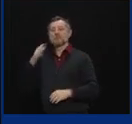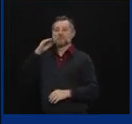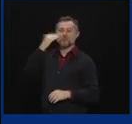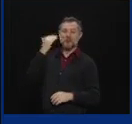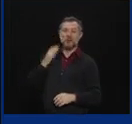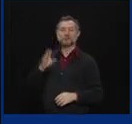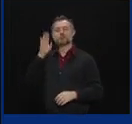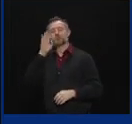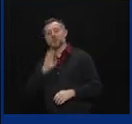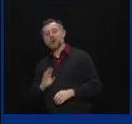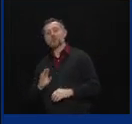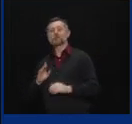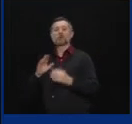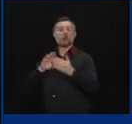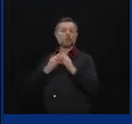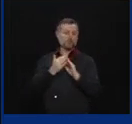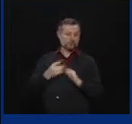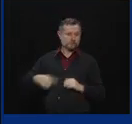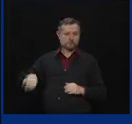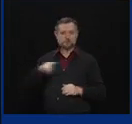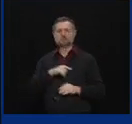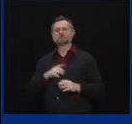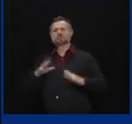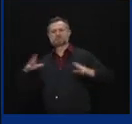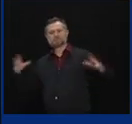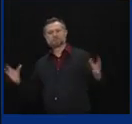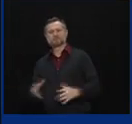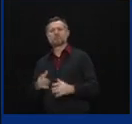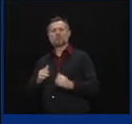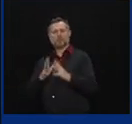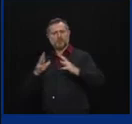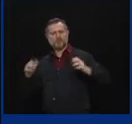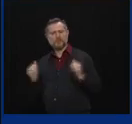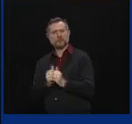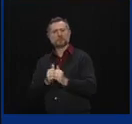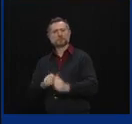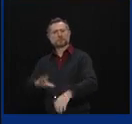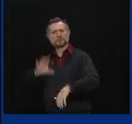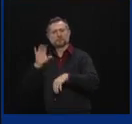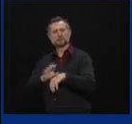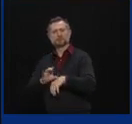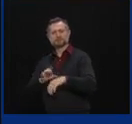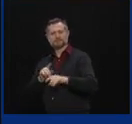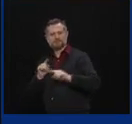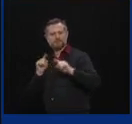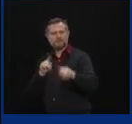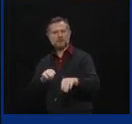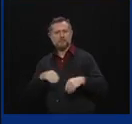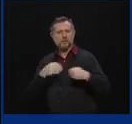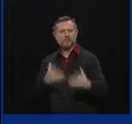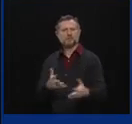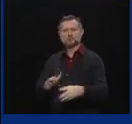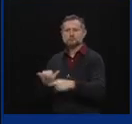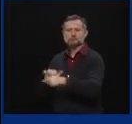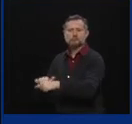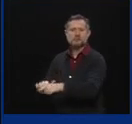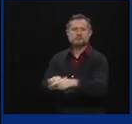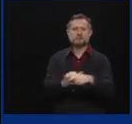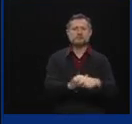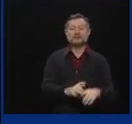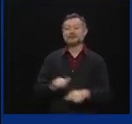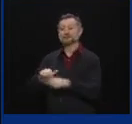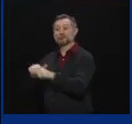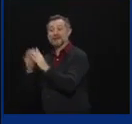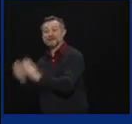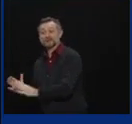of our counties, and even with our churches, to give train the trainer information to pastors and leaders to make sure